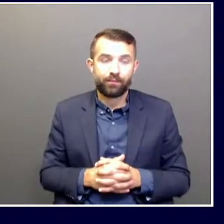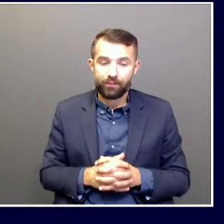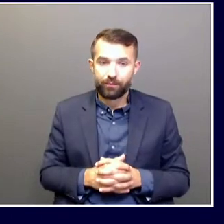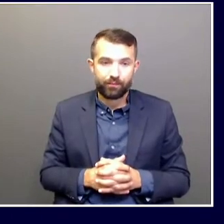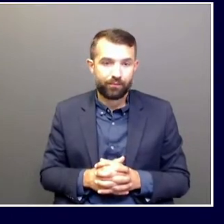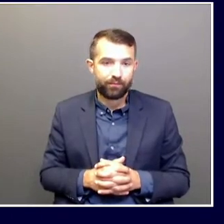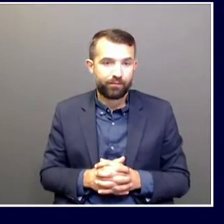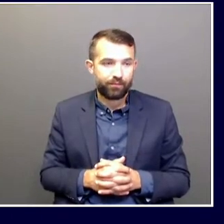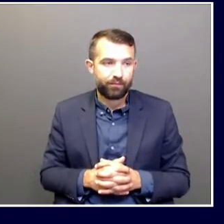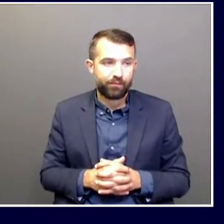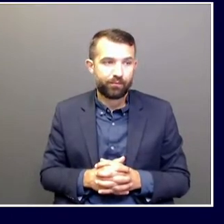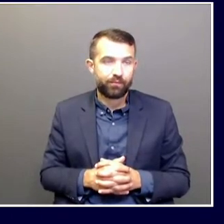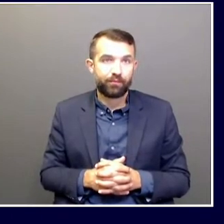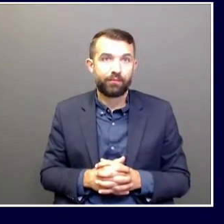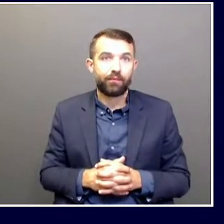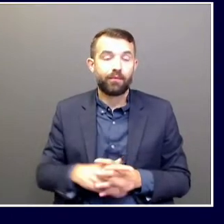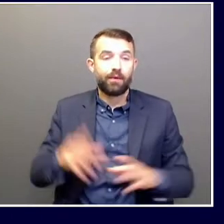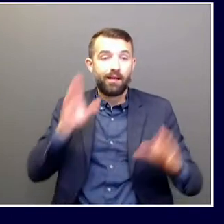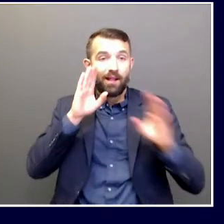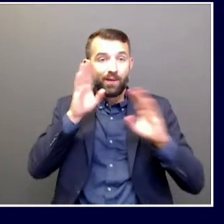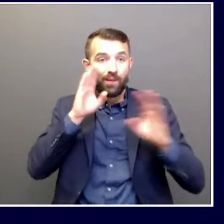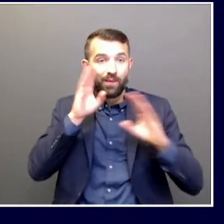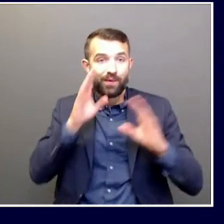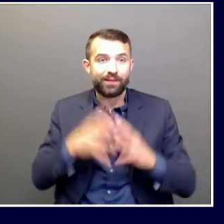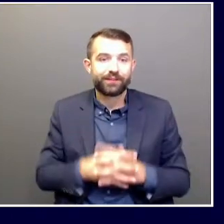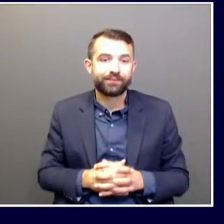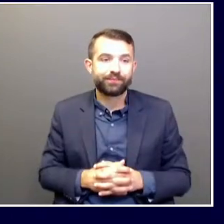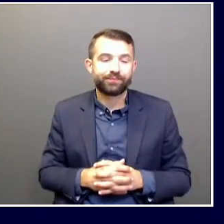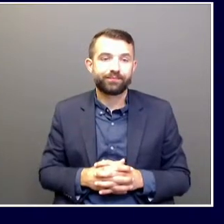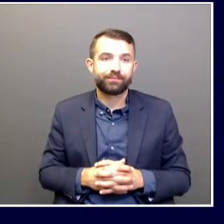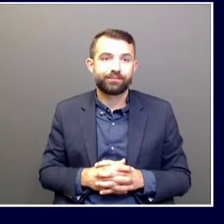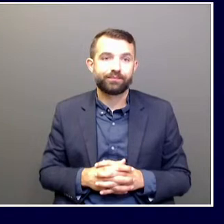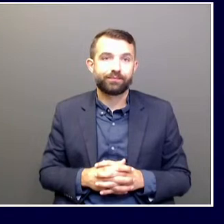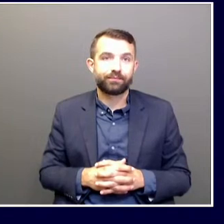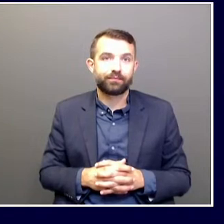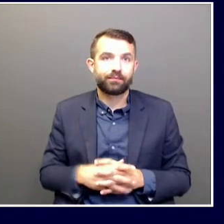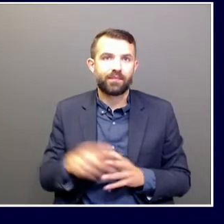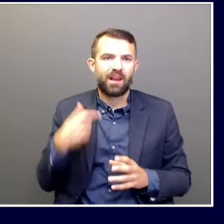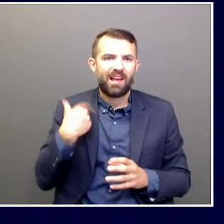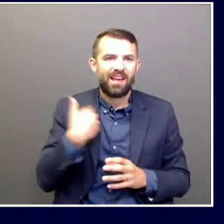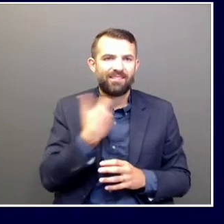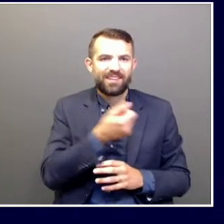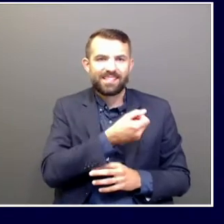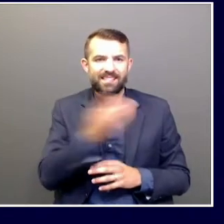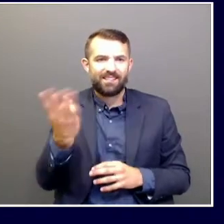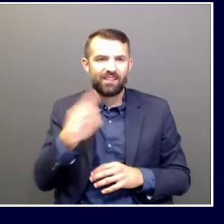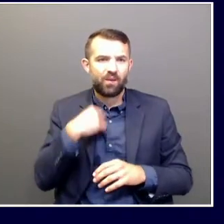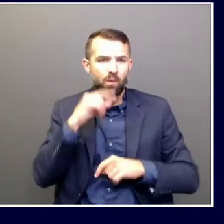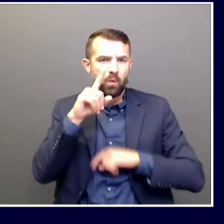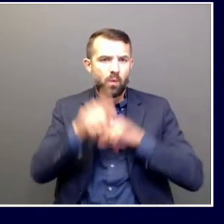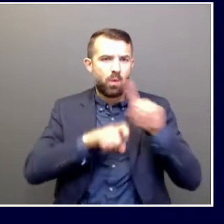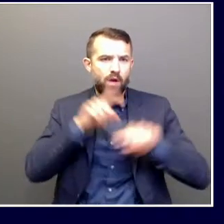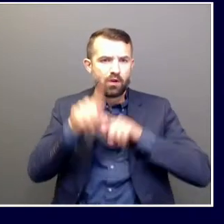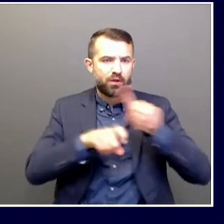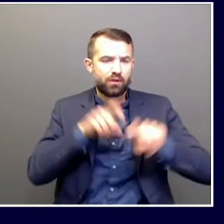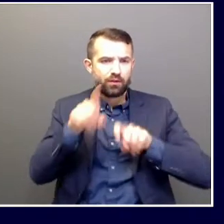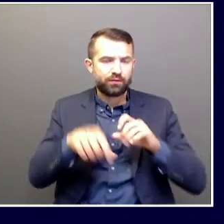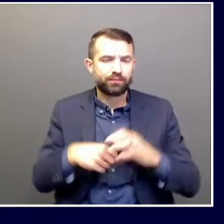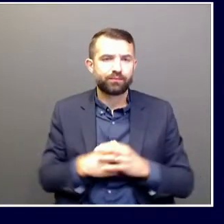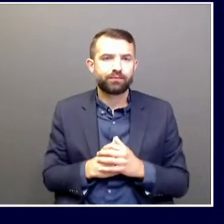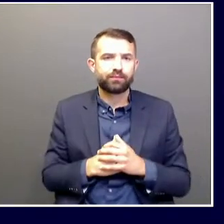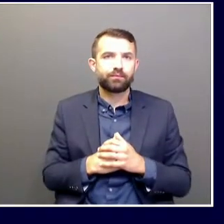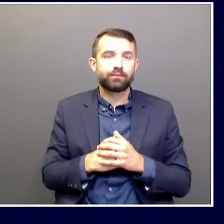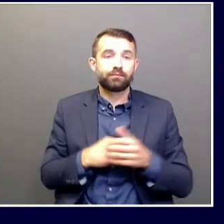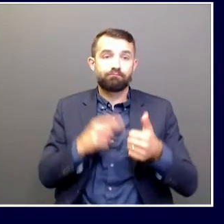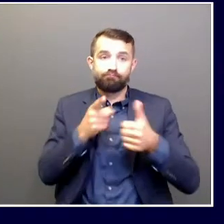Yes, hello. Just a couple of questions. One, just kind of a clarifying